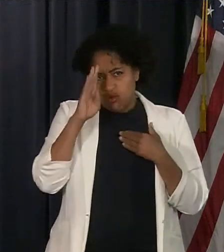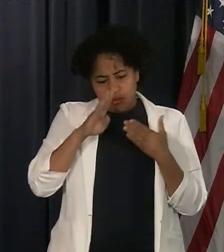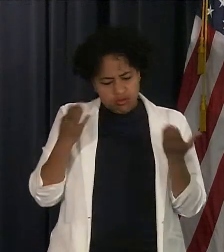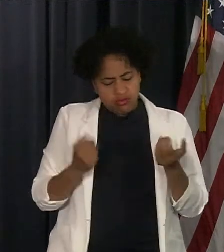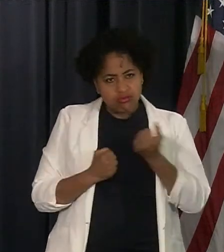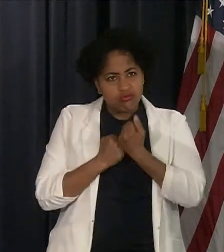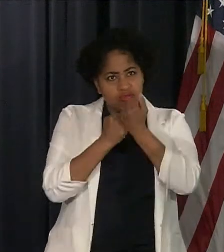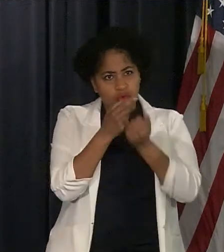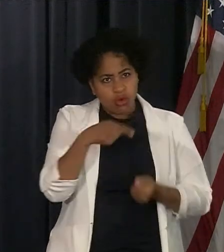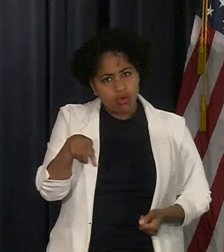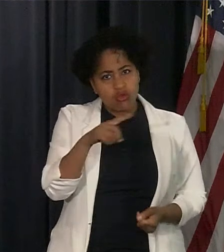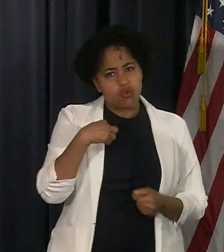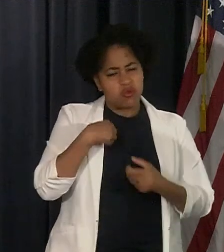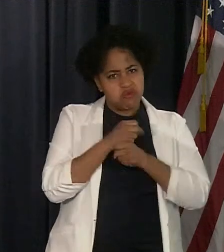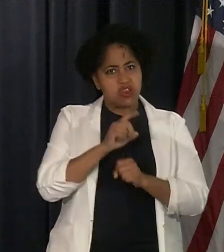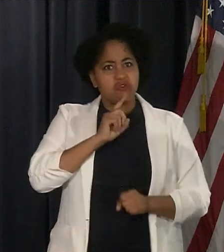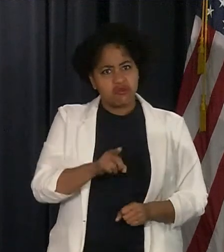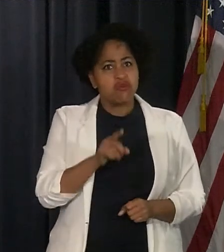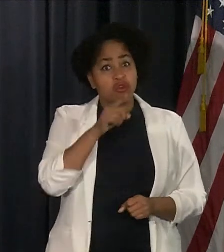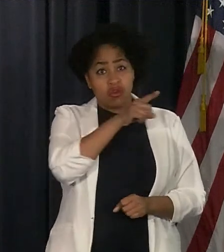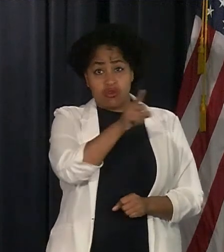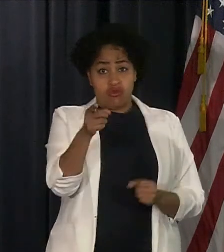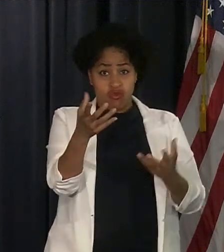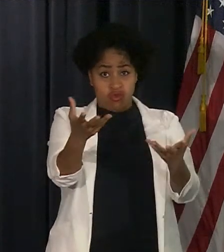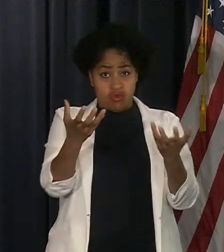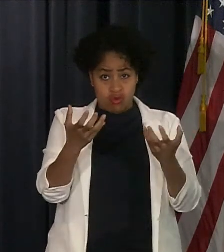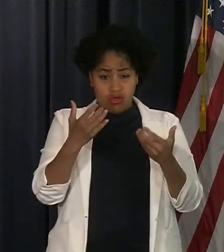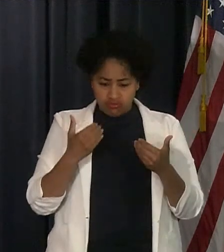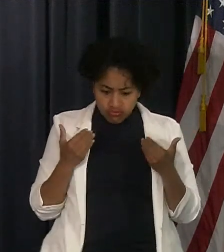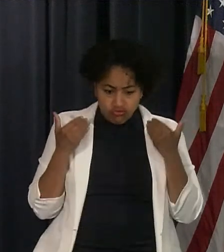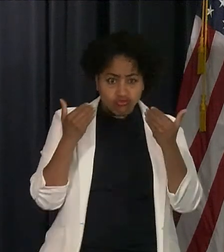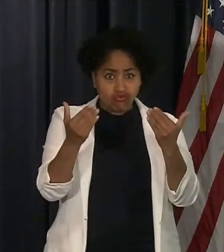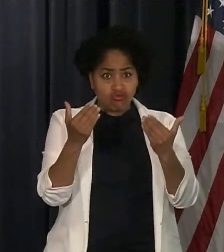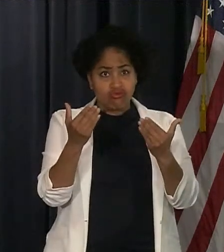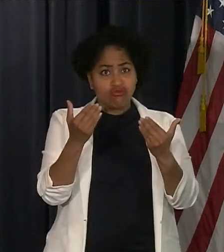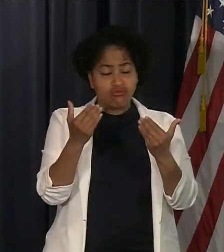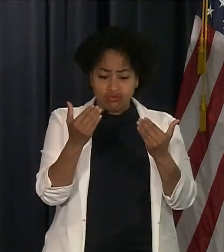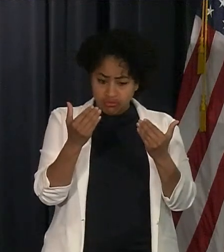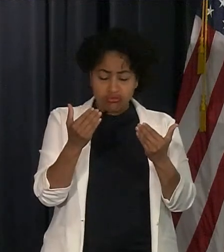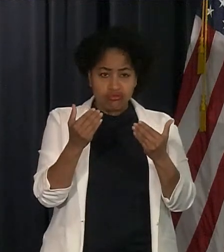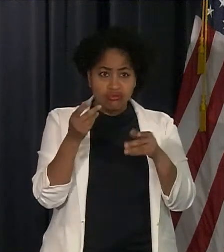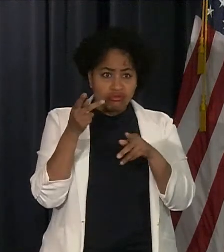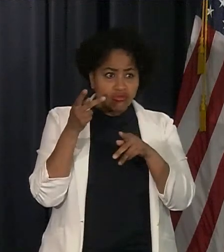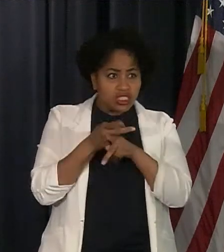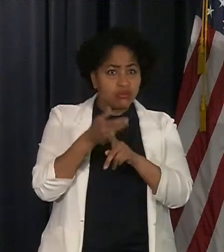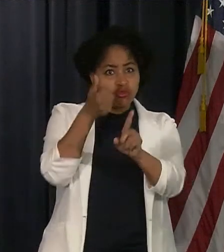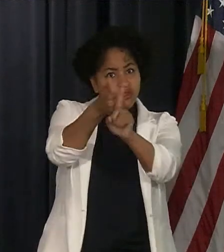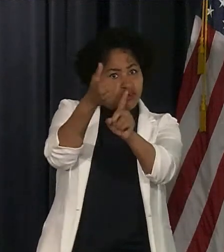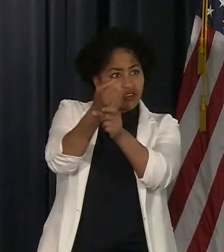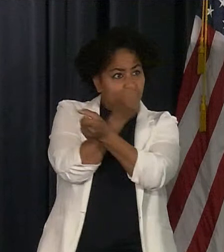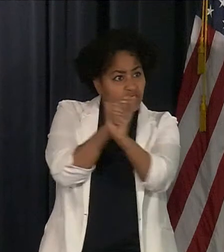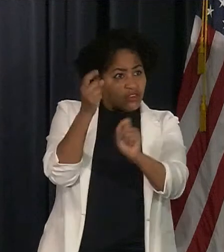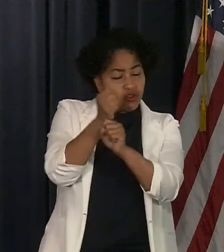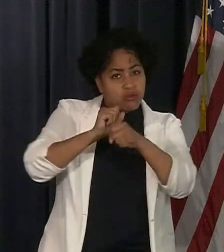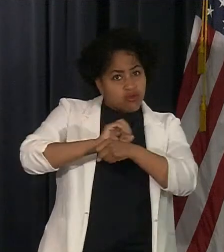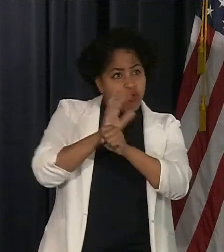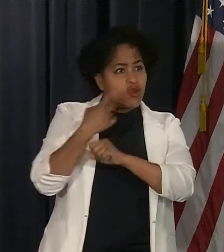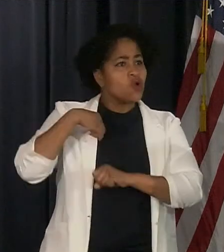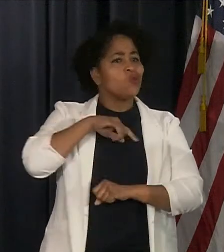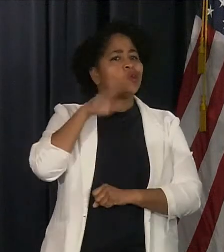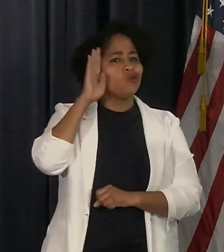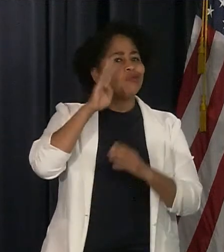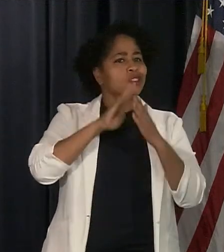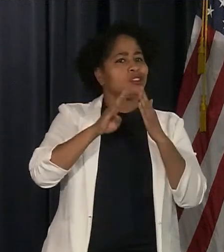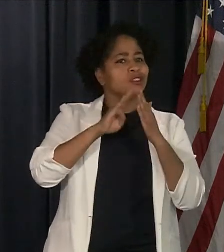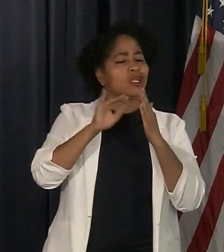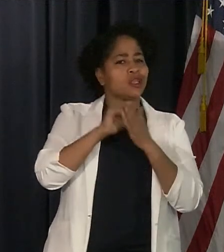going to make sure that if you want to take the steps you need to stay safe from COVID, we are going to be the city that gives